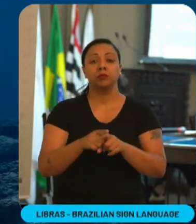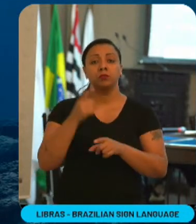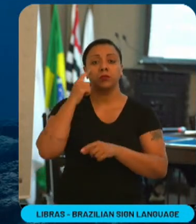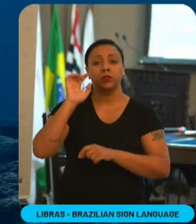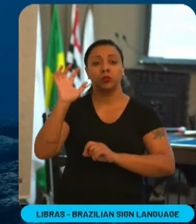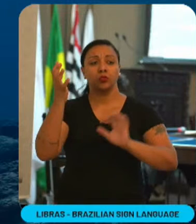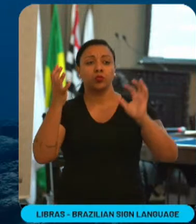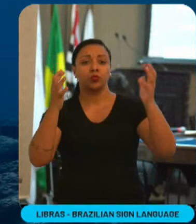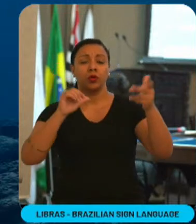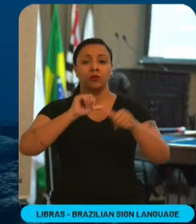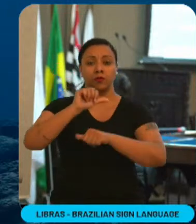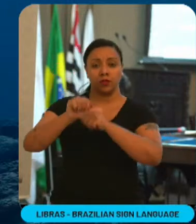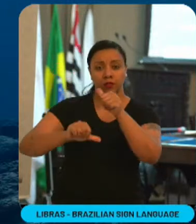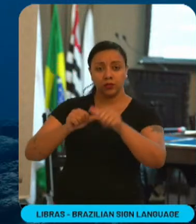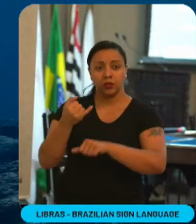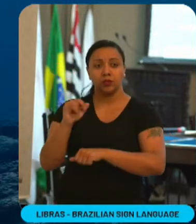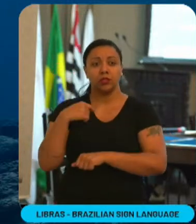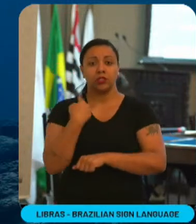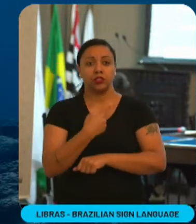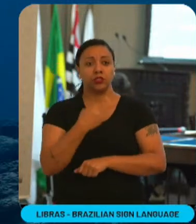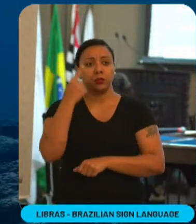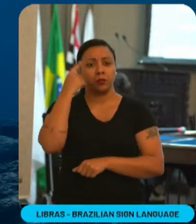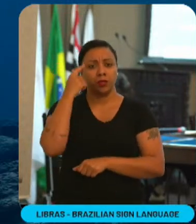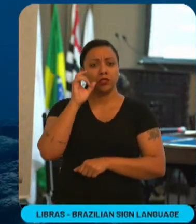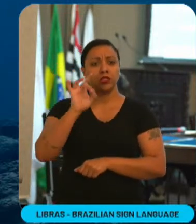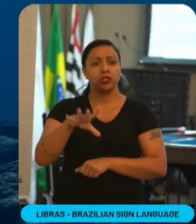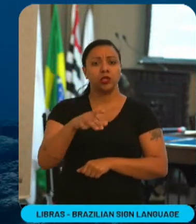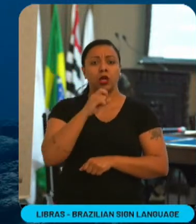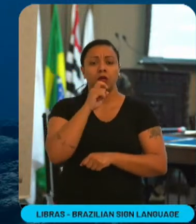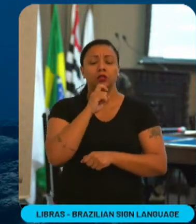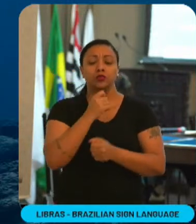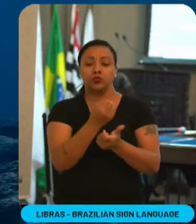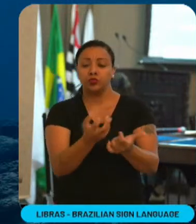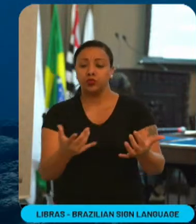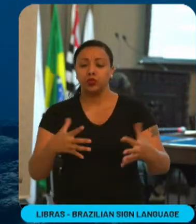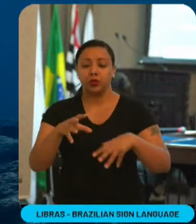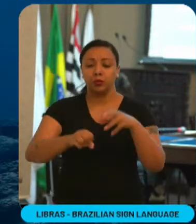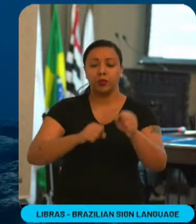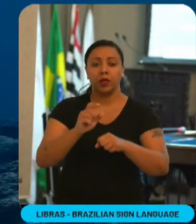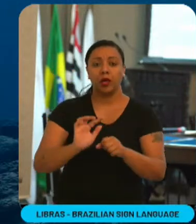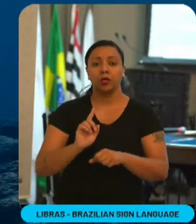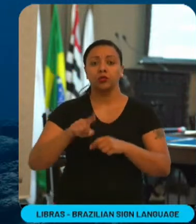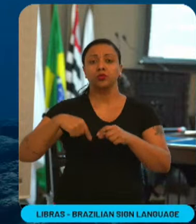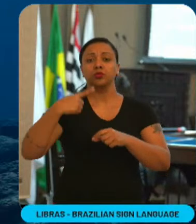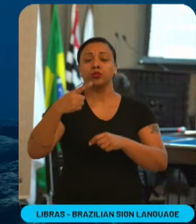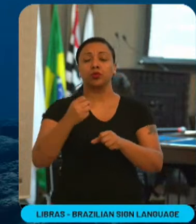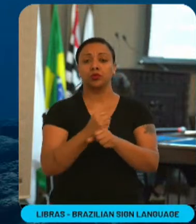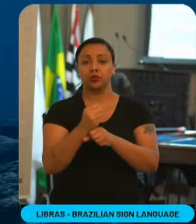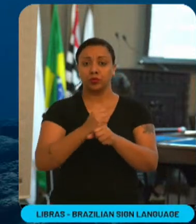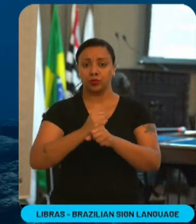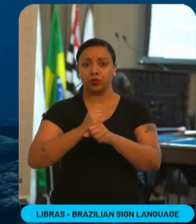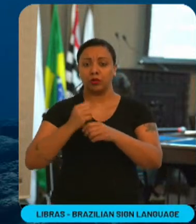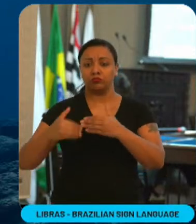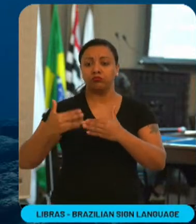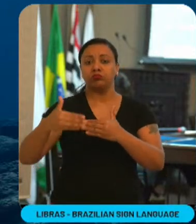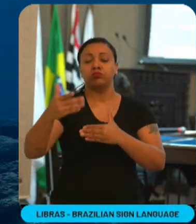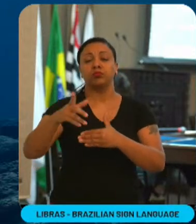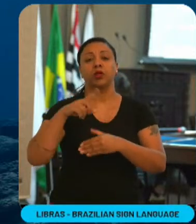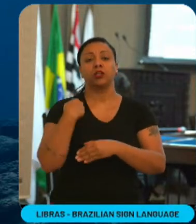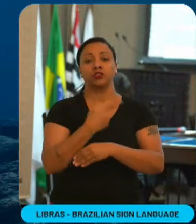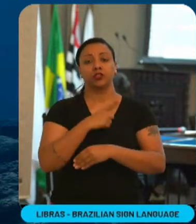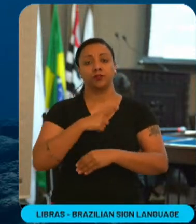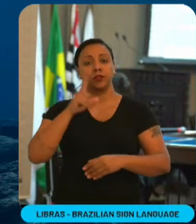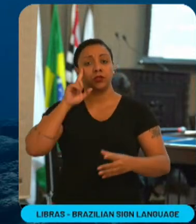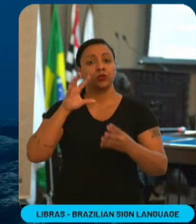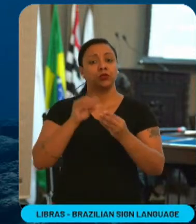without capturing the climate variation in the next. If we just consider the next harvest, the next crop,